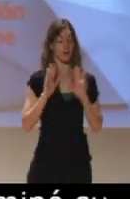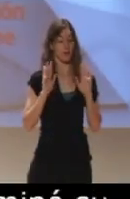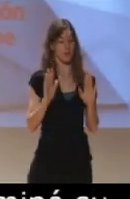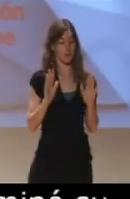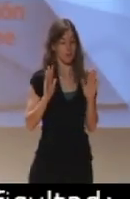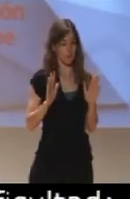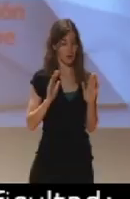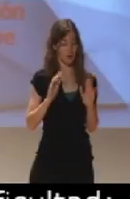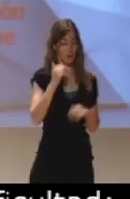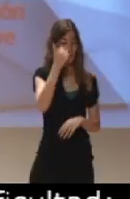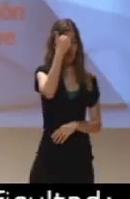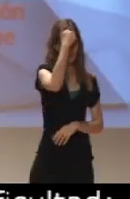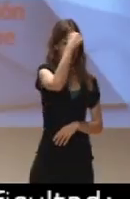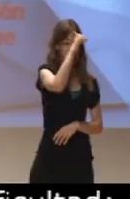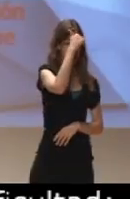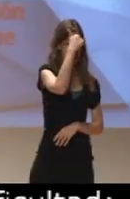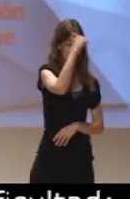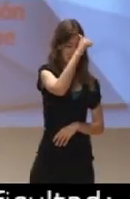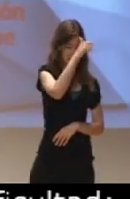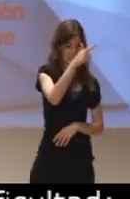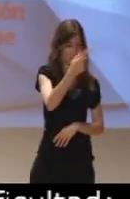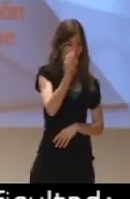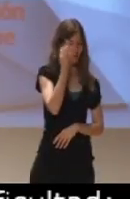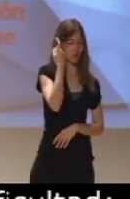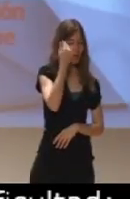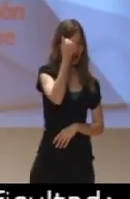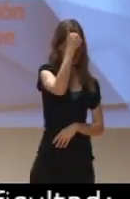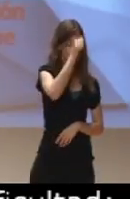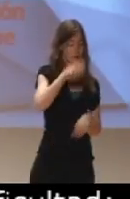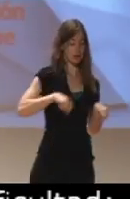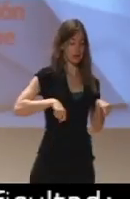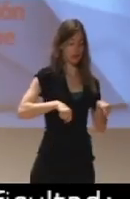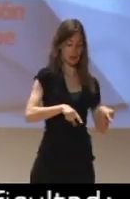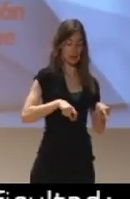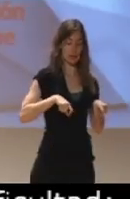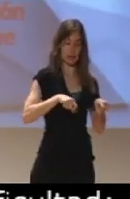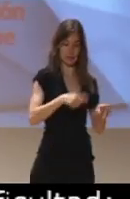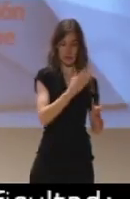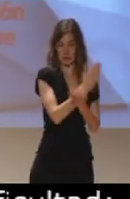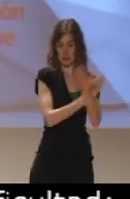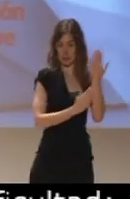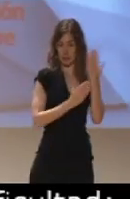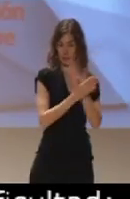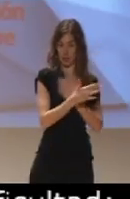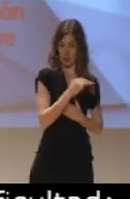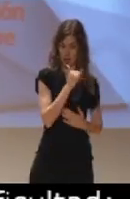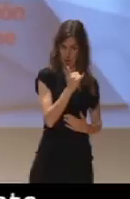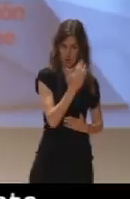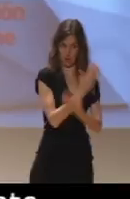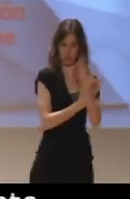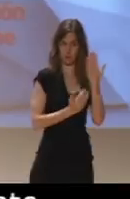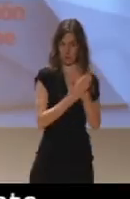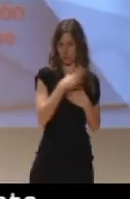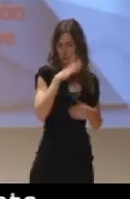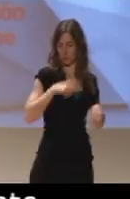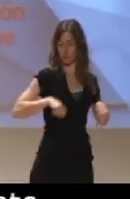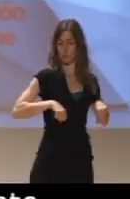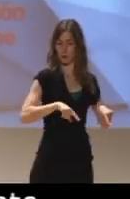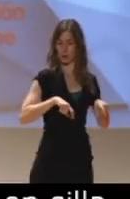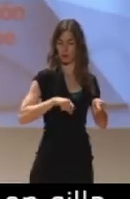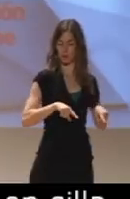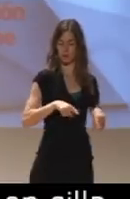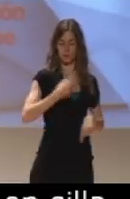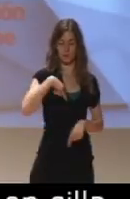she managed to follow the courses. But in the case of our student with a